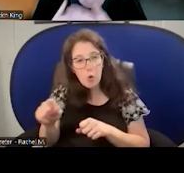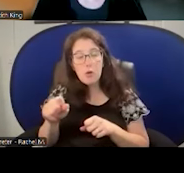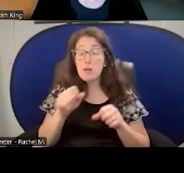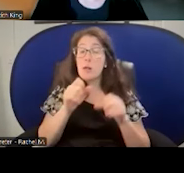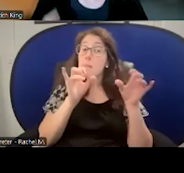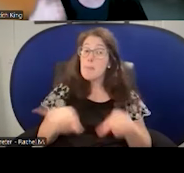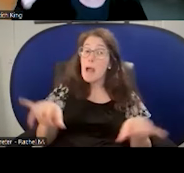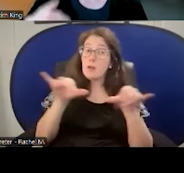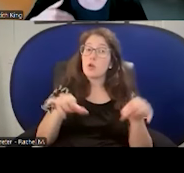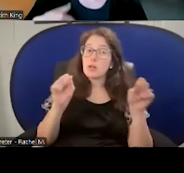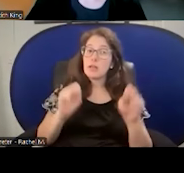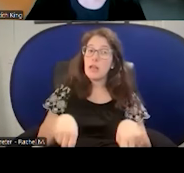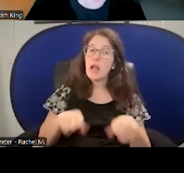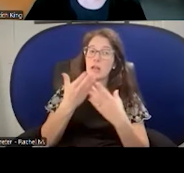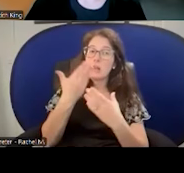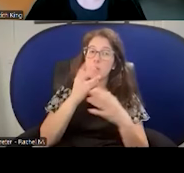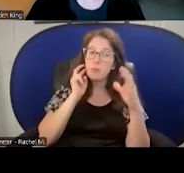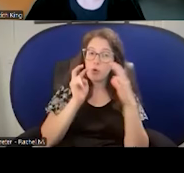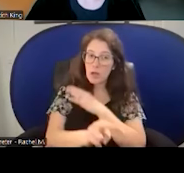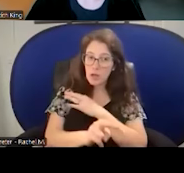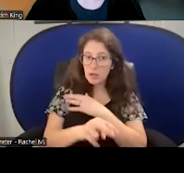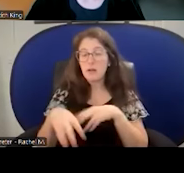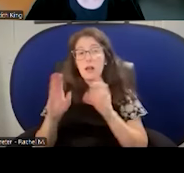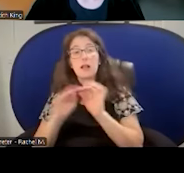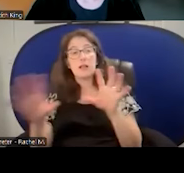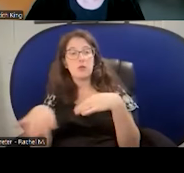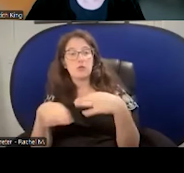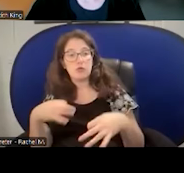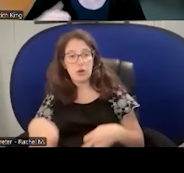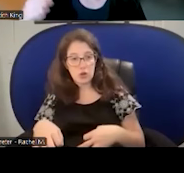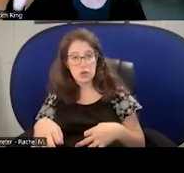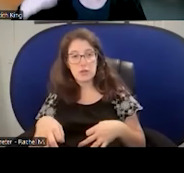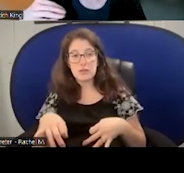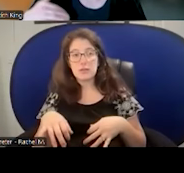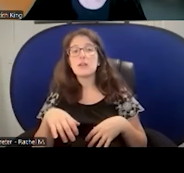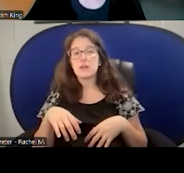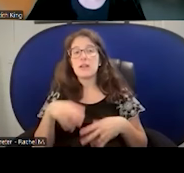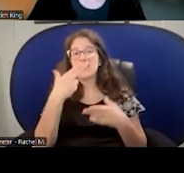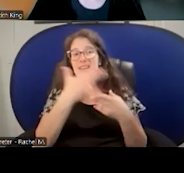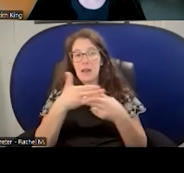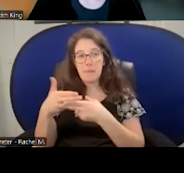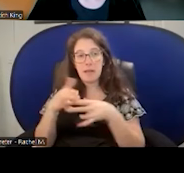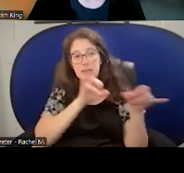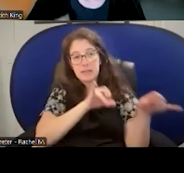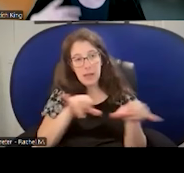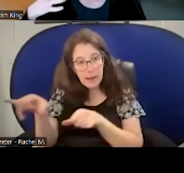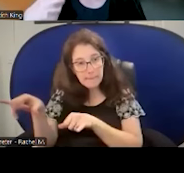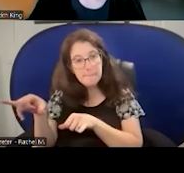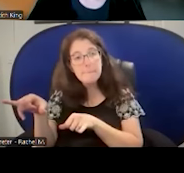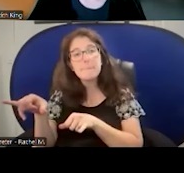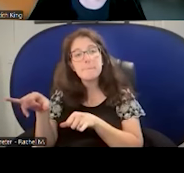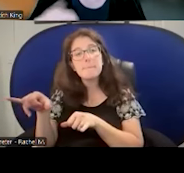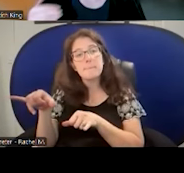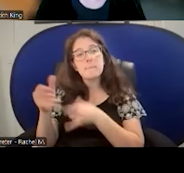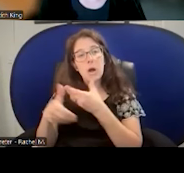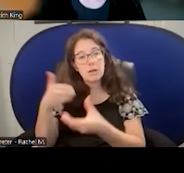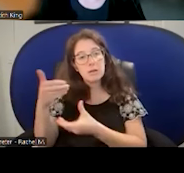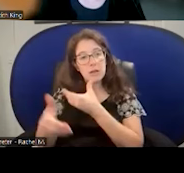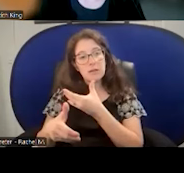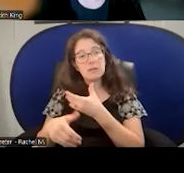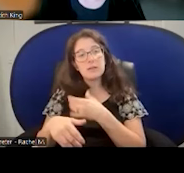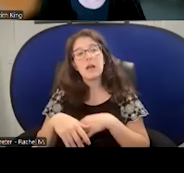predictable patterns. You want to have clear instructions, consistent naming conventions, and transparent